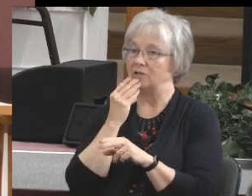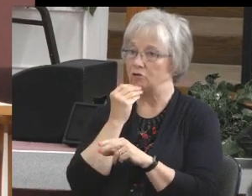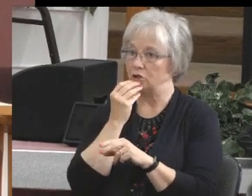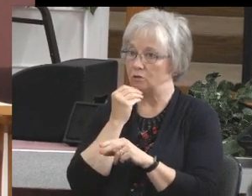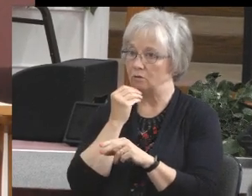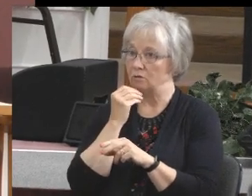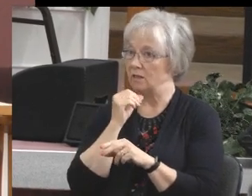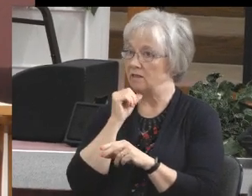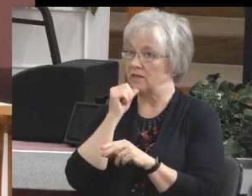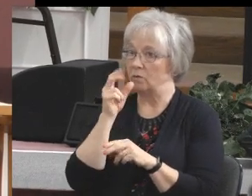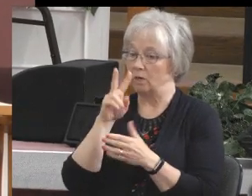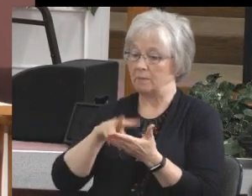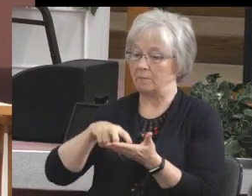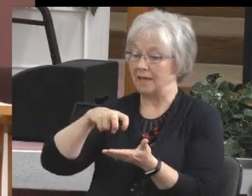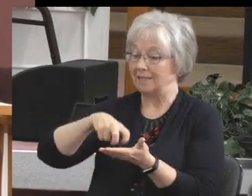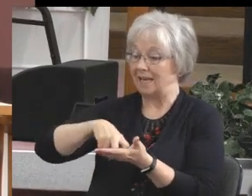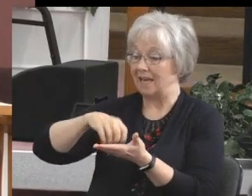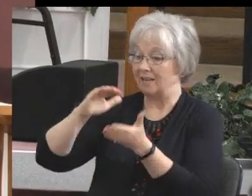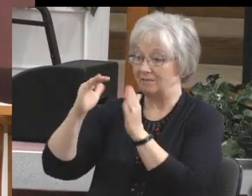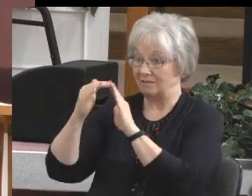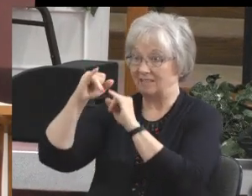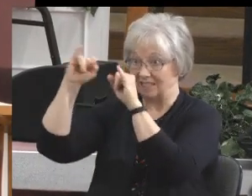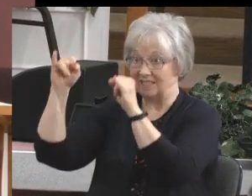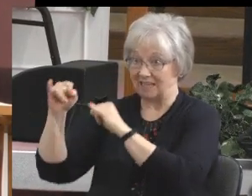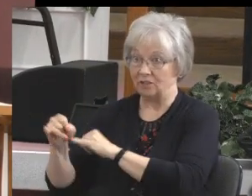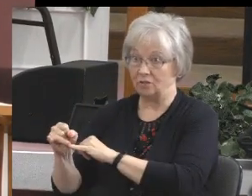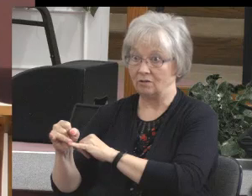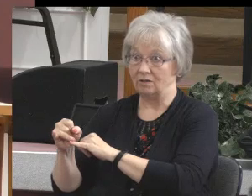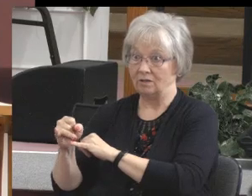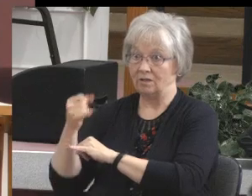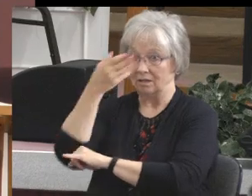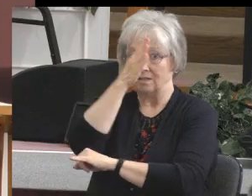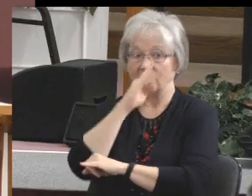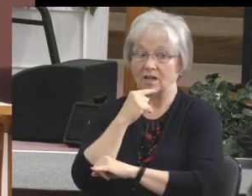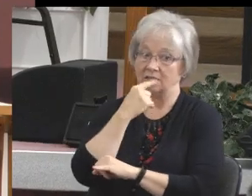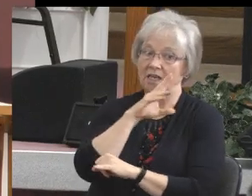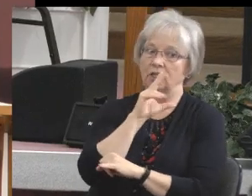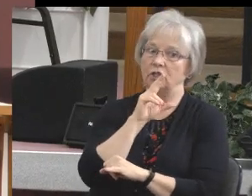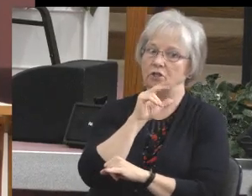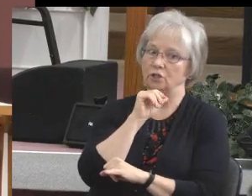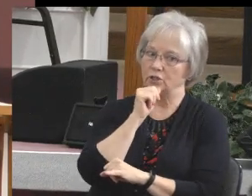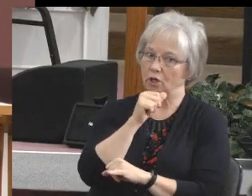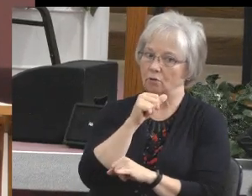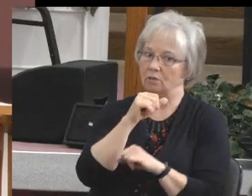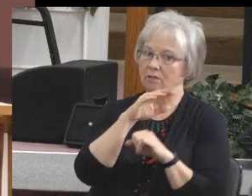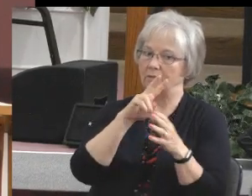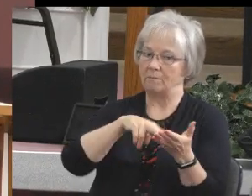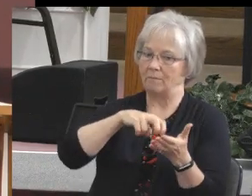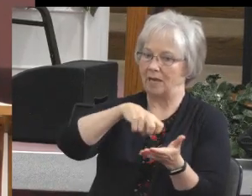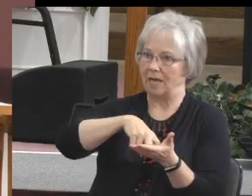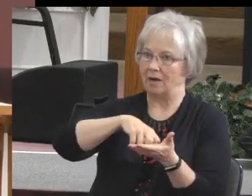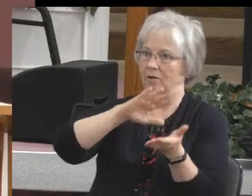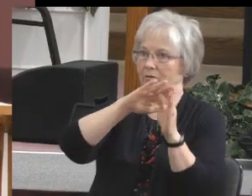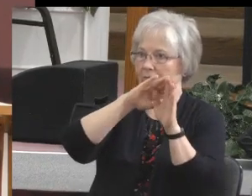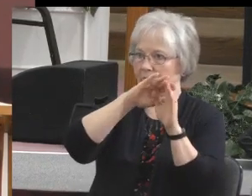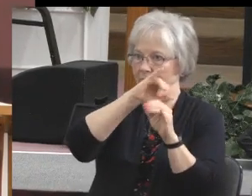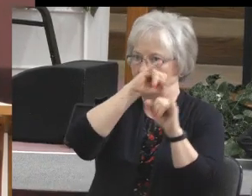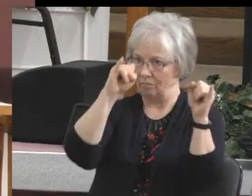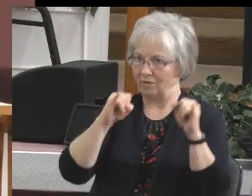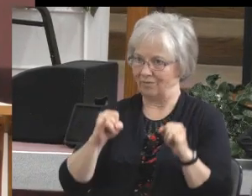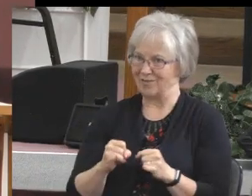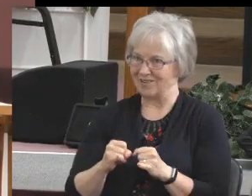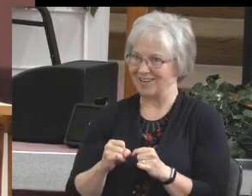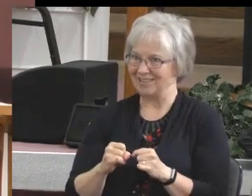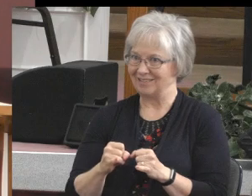down to the statue. Why wouldn't they bow down? Because their God told them not to bow before any other gods or any other graven